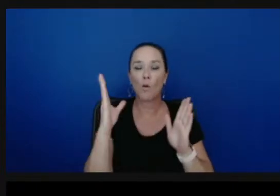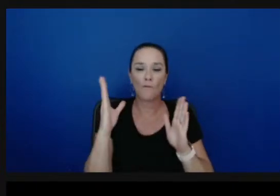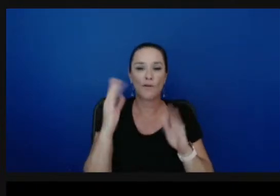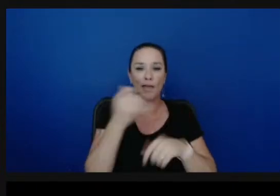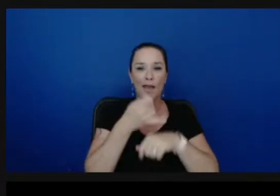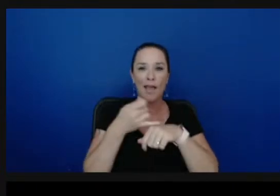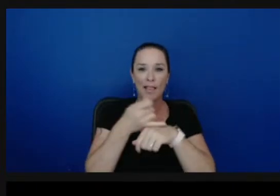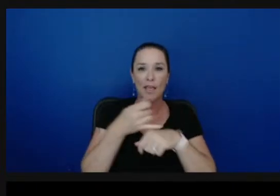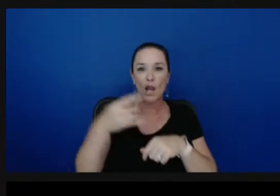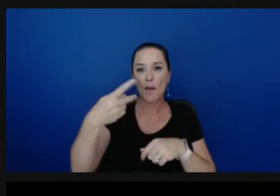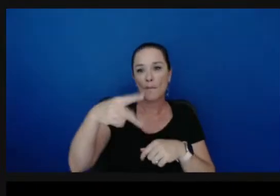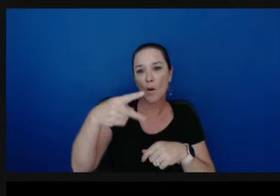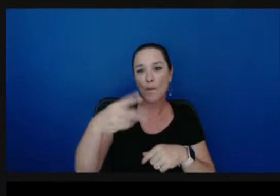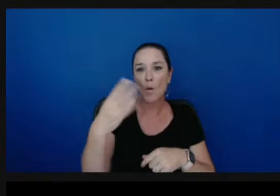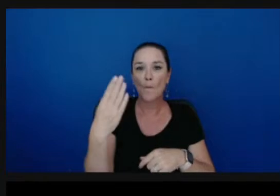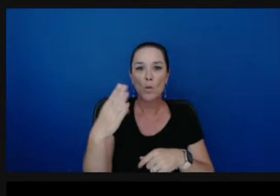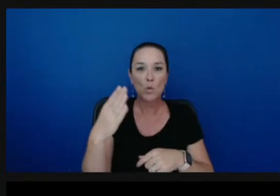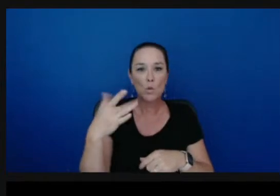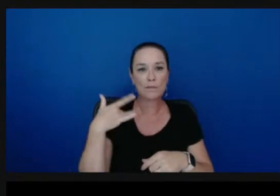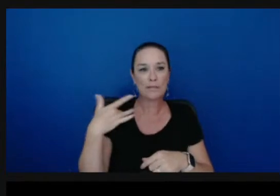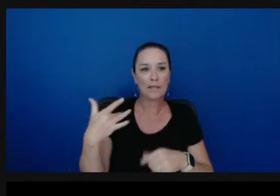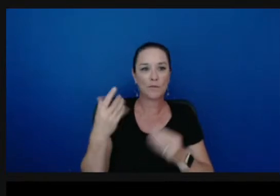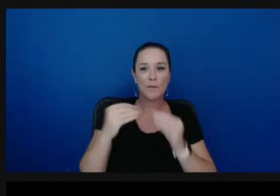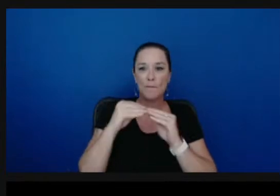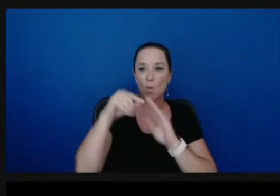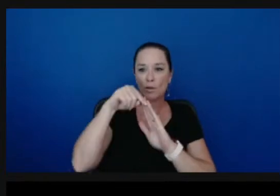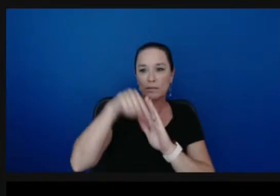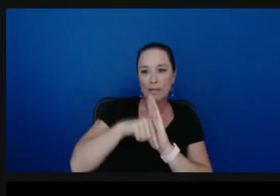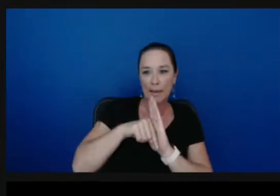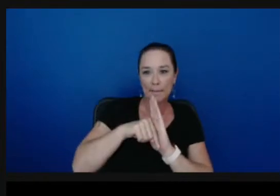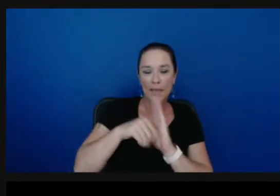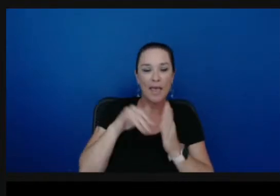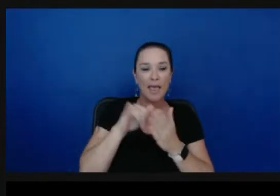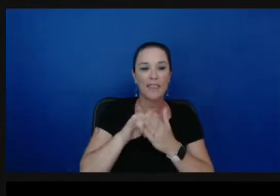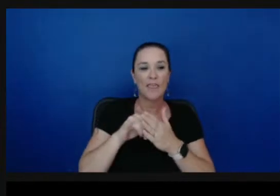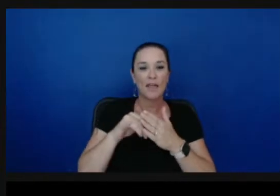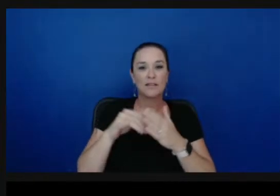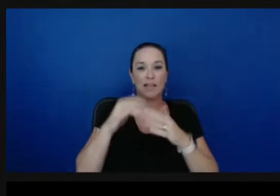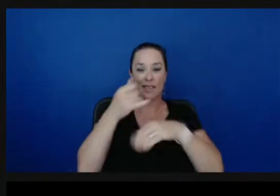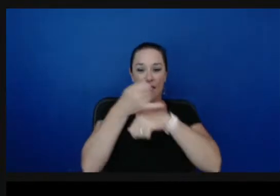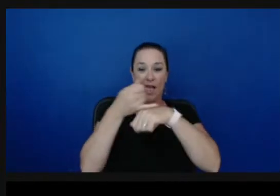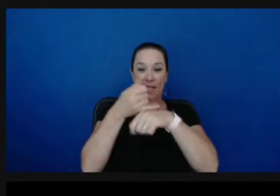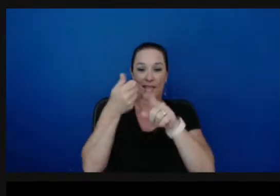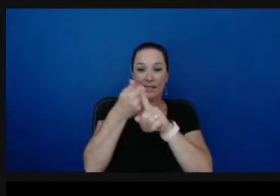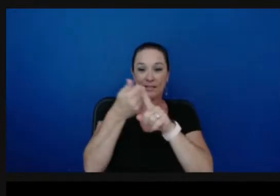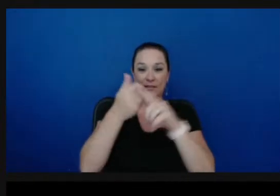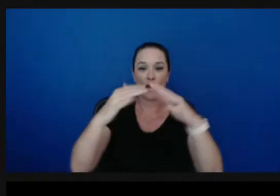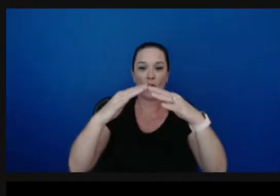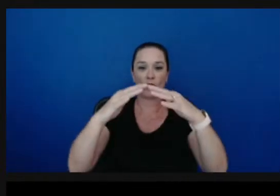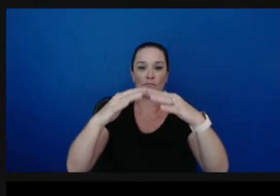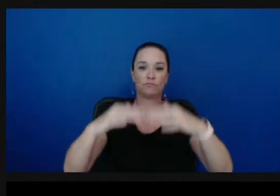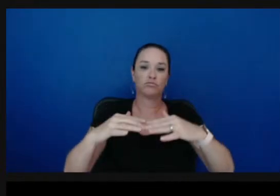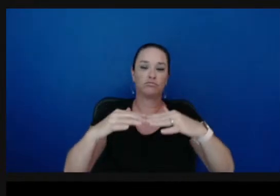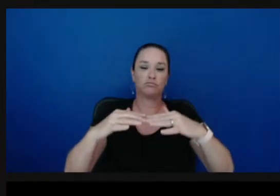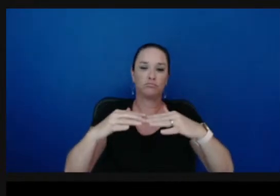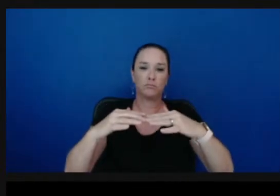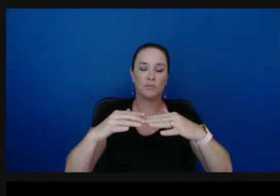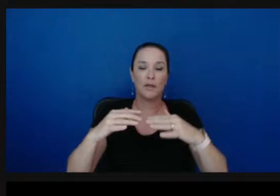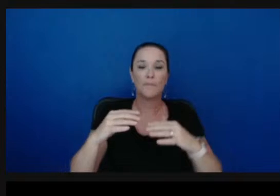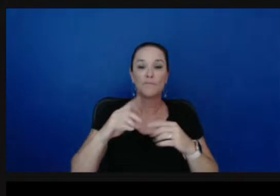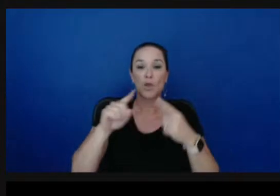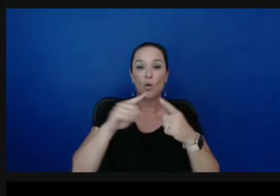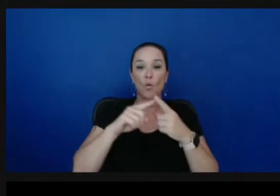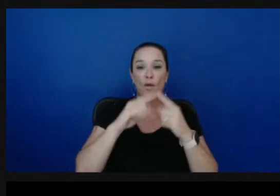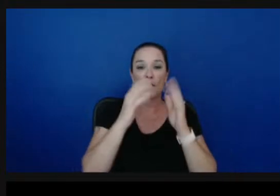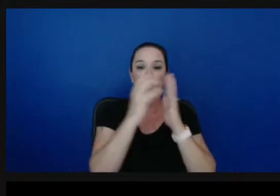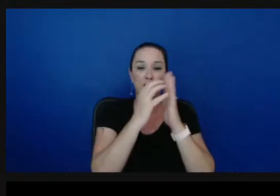The purples and blues are usually deeper. Those ones are usually adjustment and settling of the island when they are scattered across. With